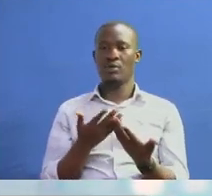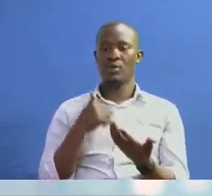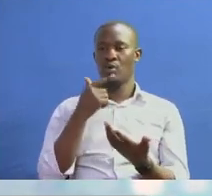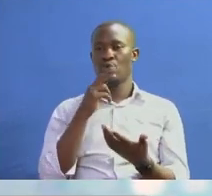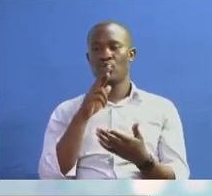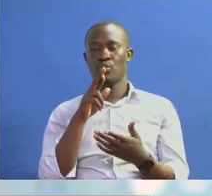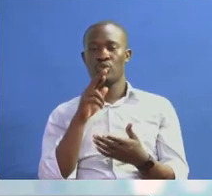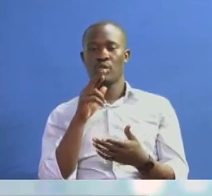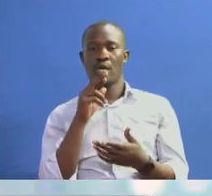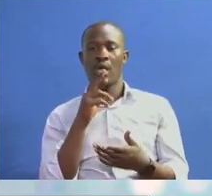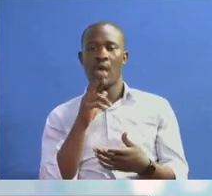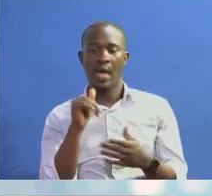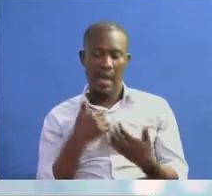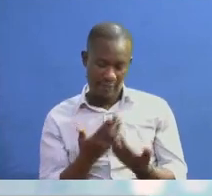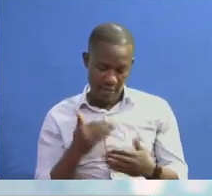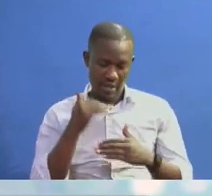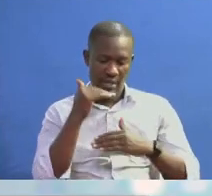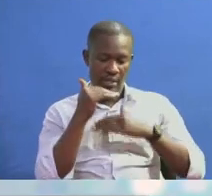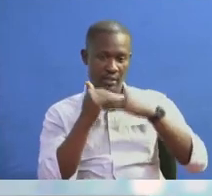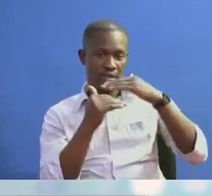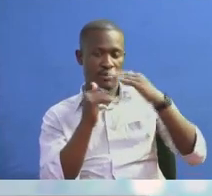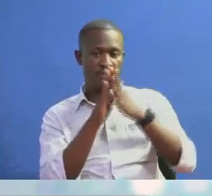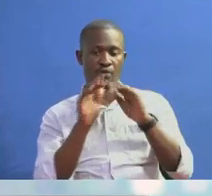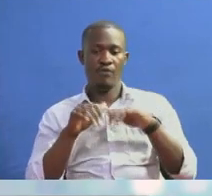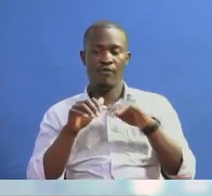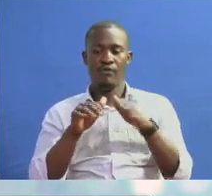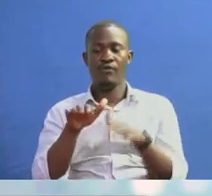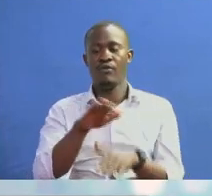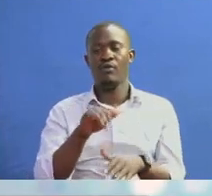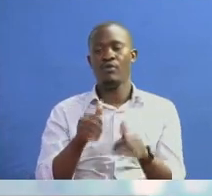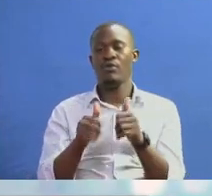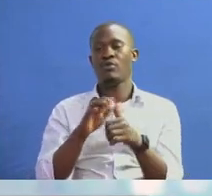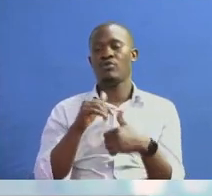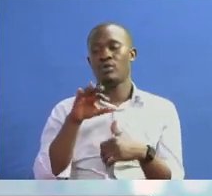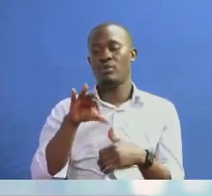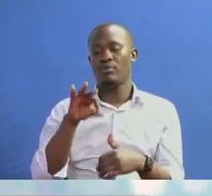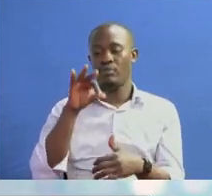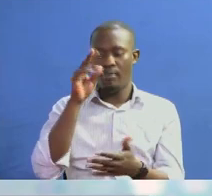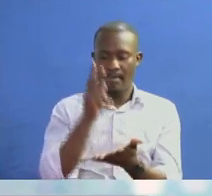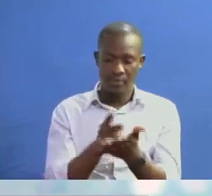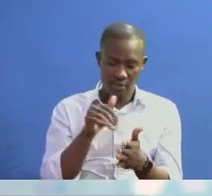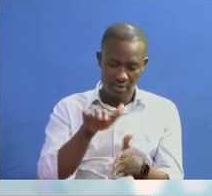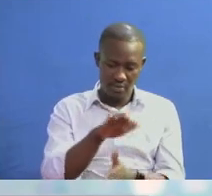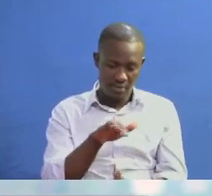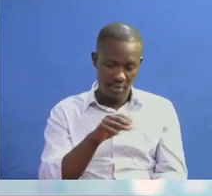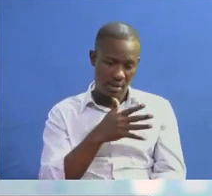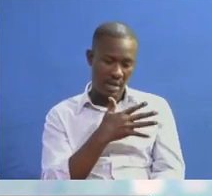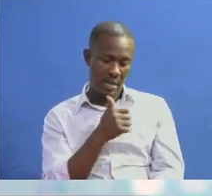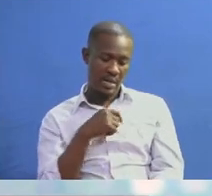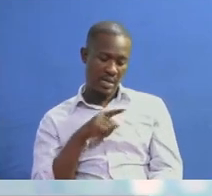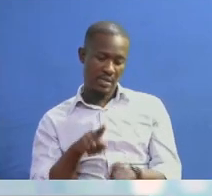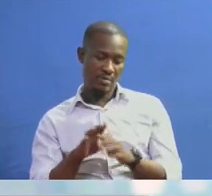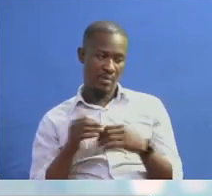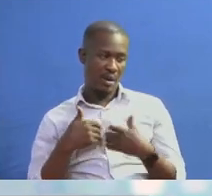are the steps of the agriculture space mm-hmm. which they put in place mm-hmm. and there's also a